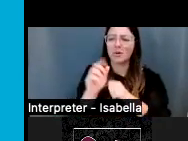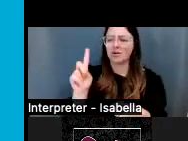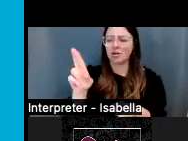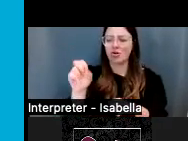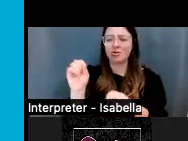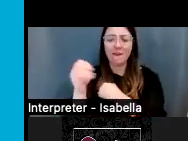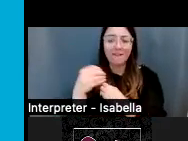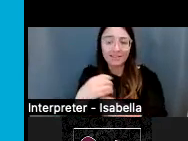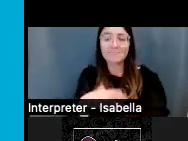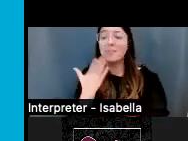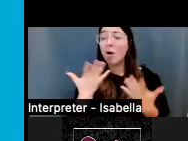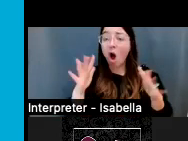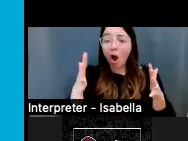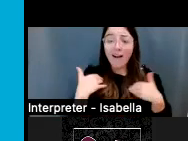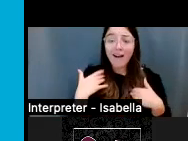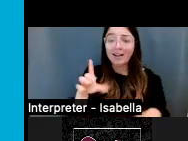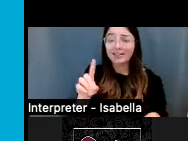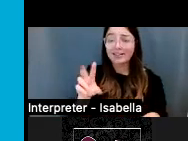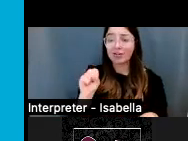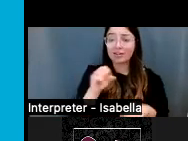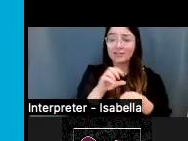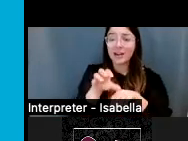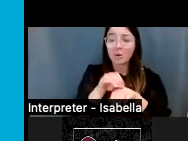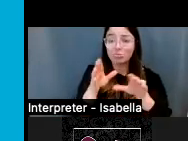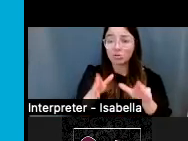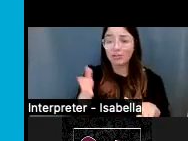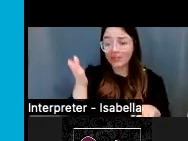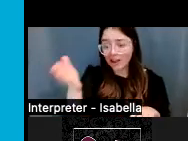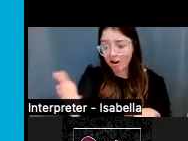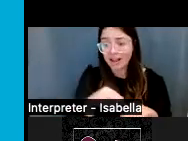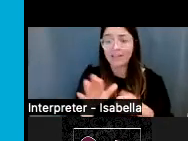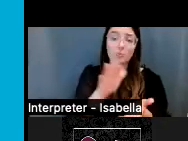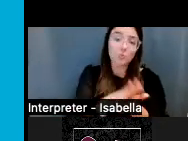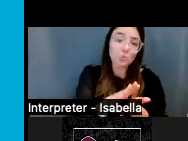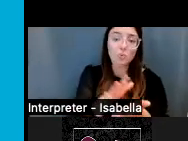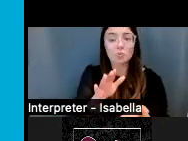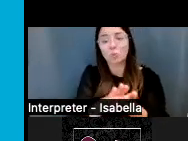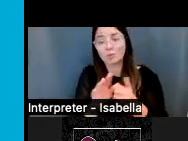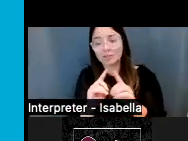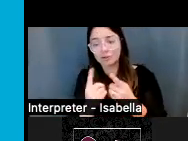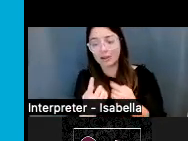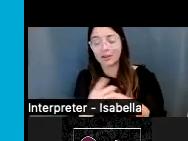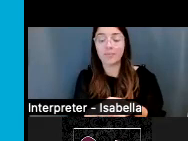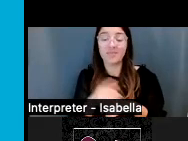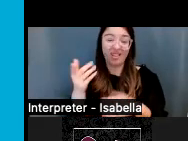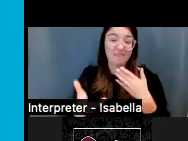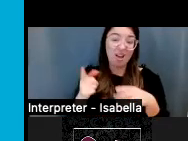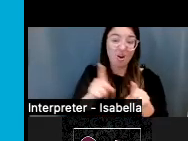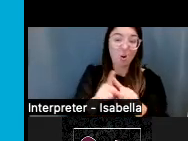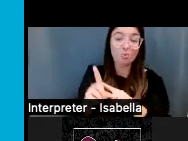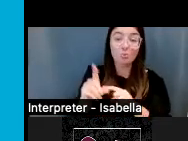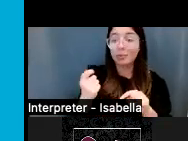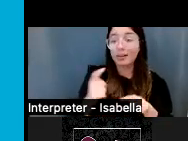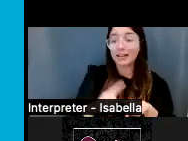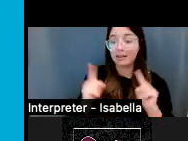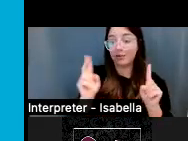have a DRS counselor that is based out of their school or out of their school district. They may also do a little bit of a different assignment